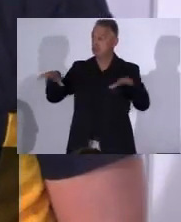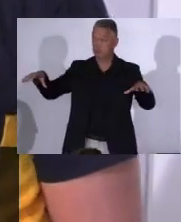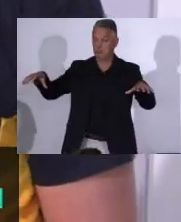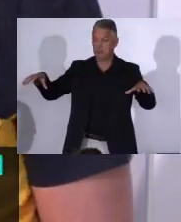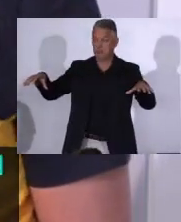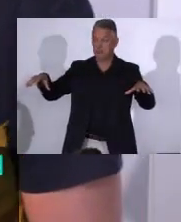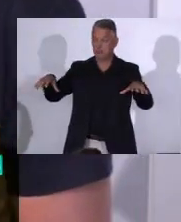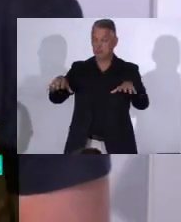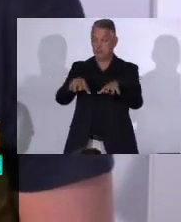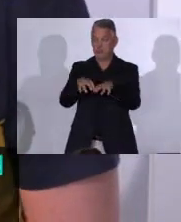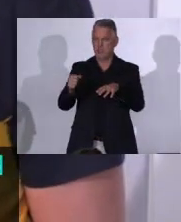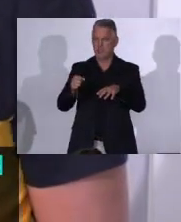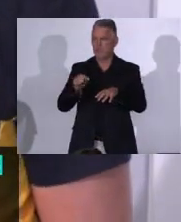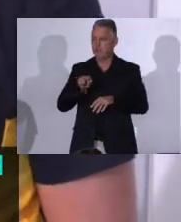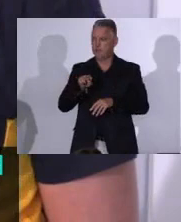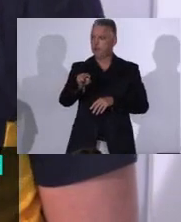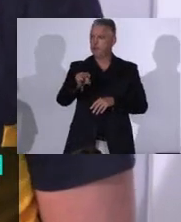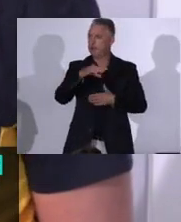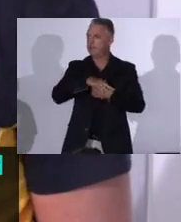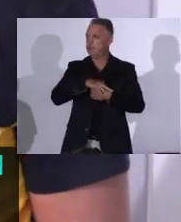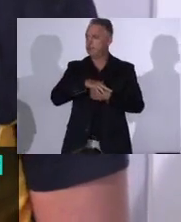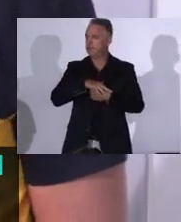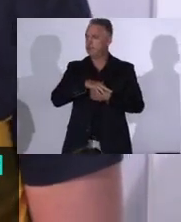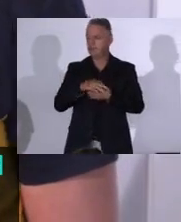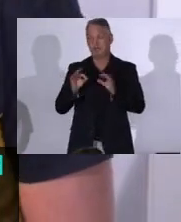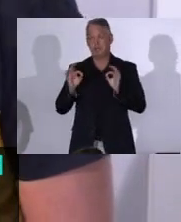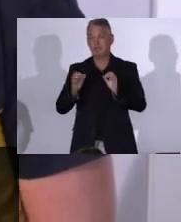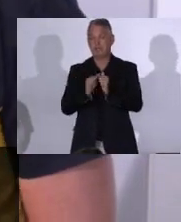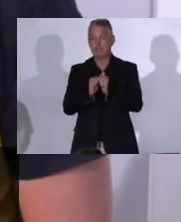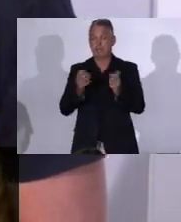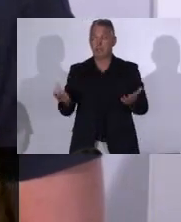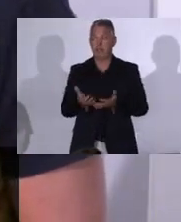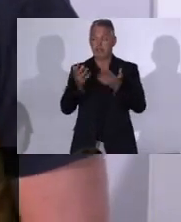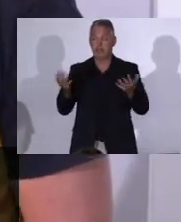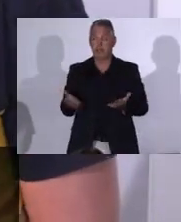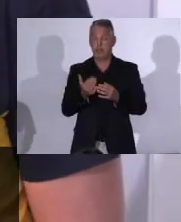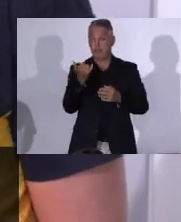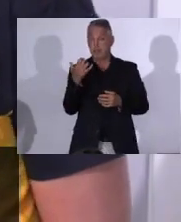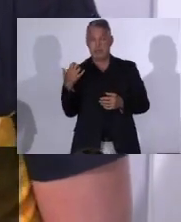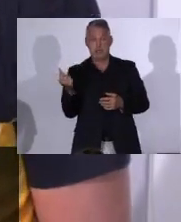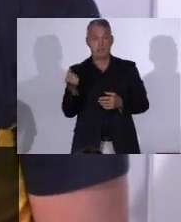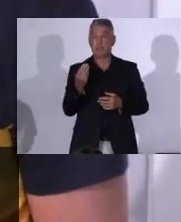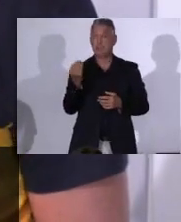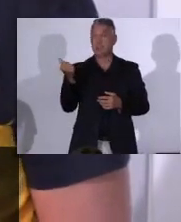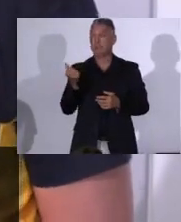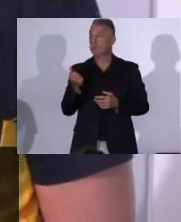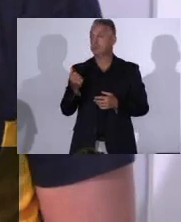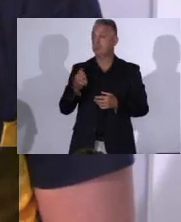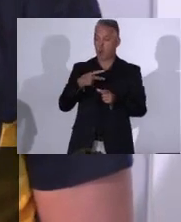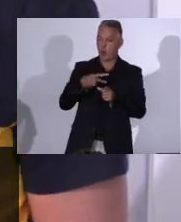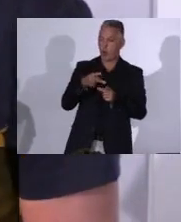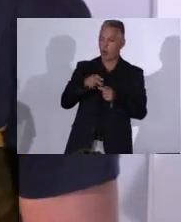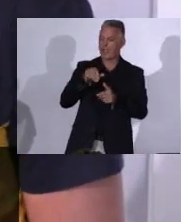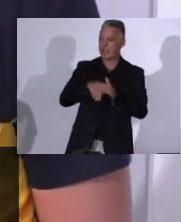gets mutual benefit, and particularly for that game play, perhaps we could start looking at running some walking netball and things like